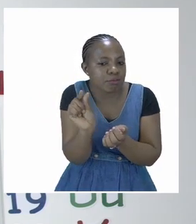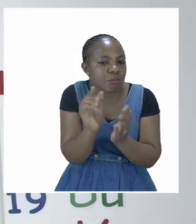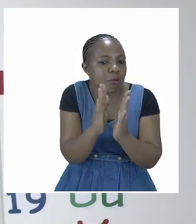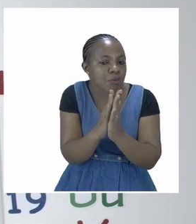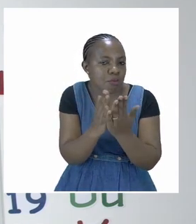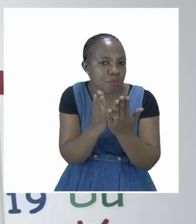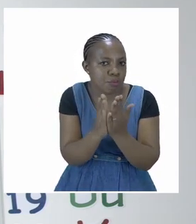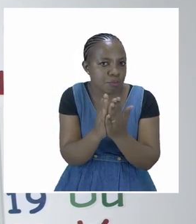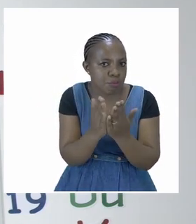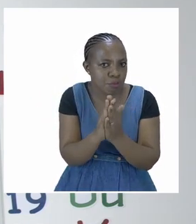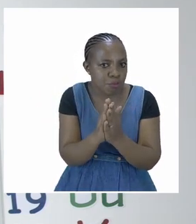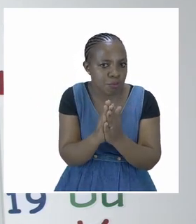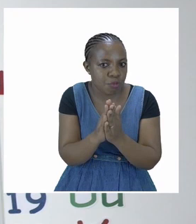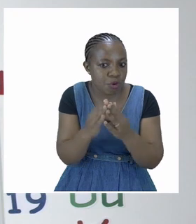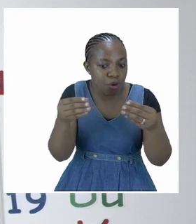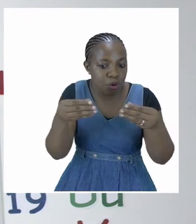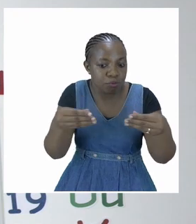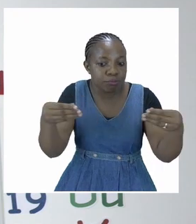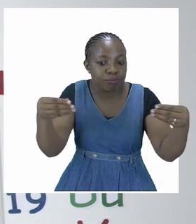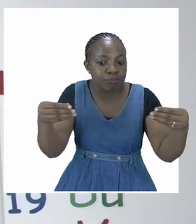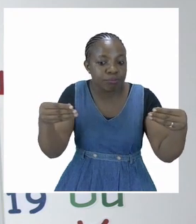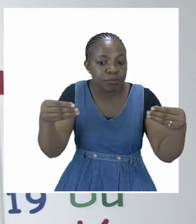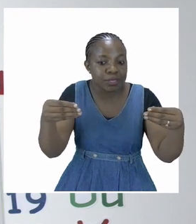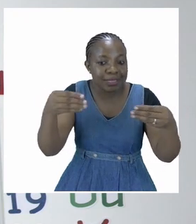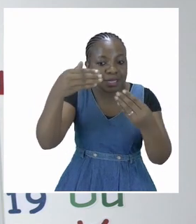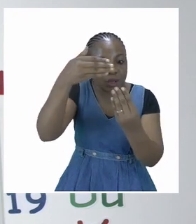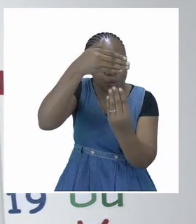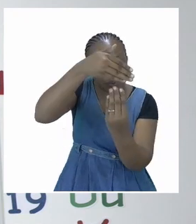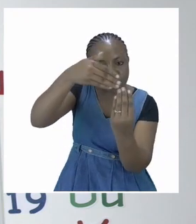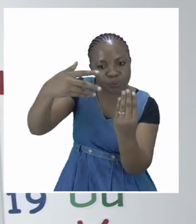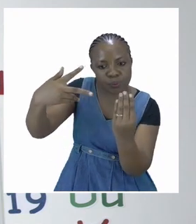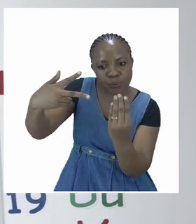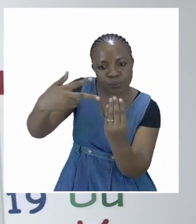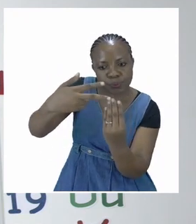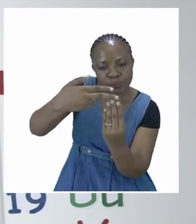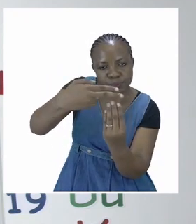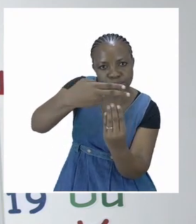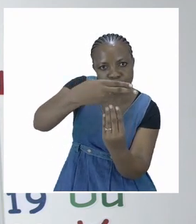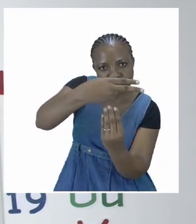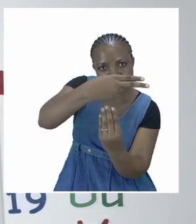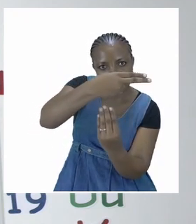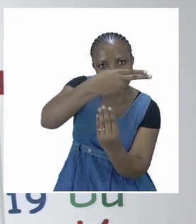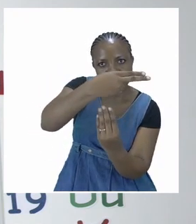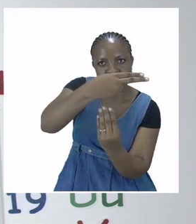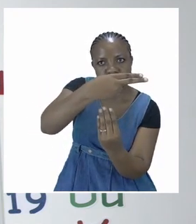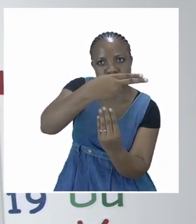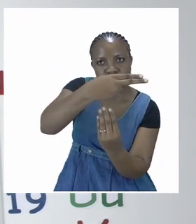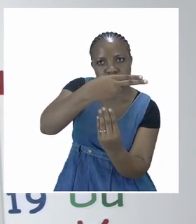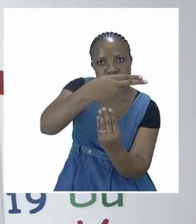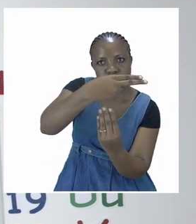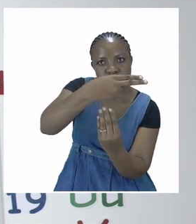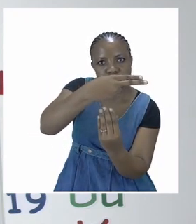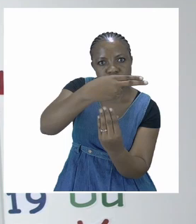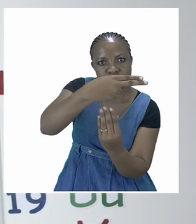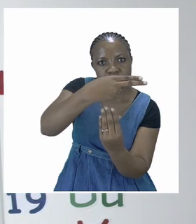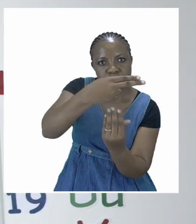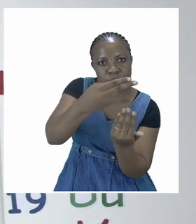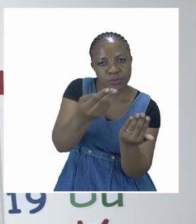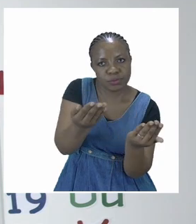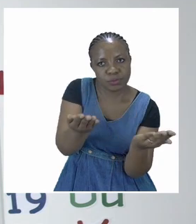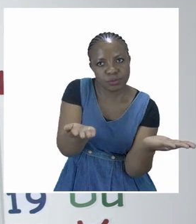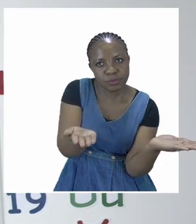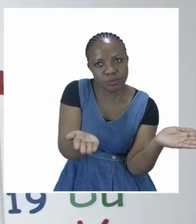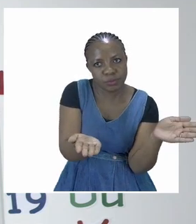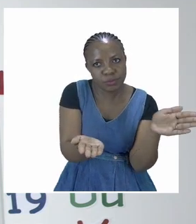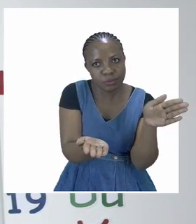booklet. Please cut the top of the lesson booklet with a pair of scissors and fold